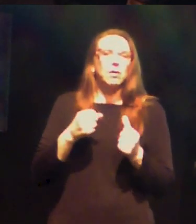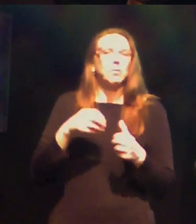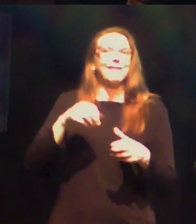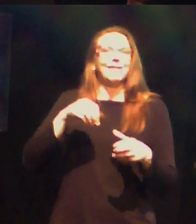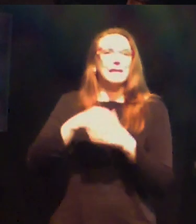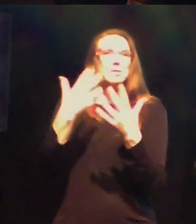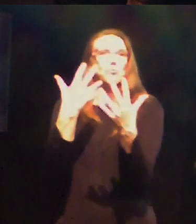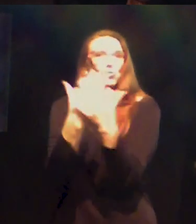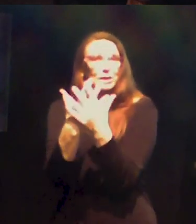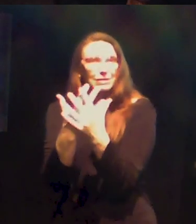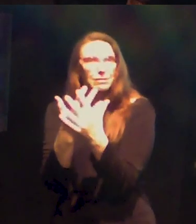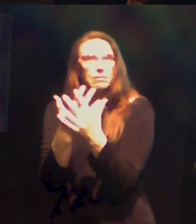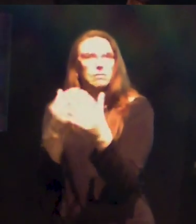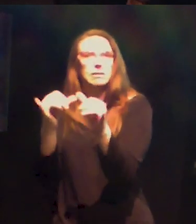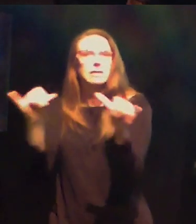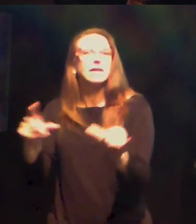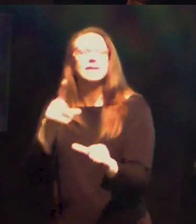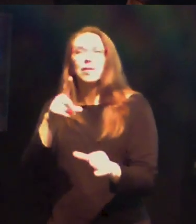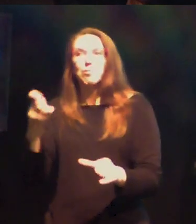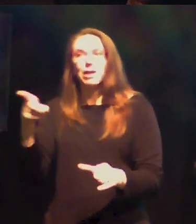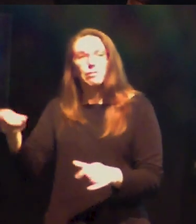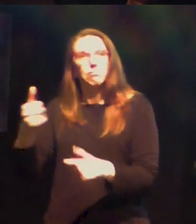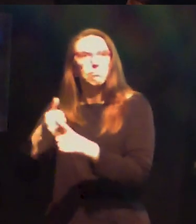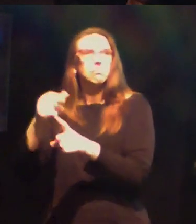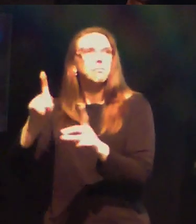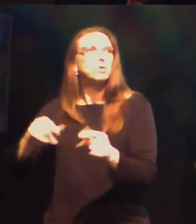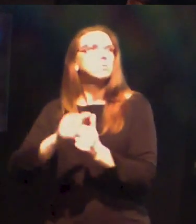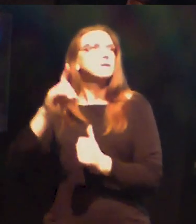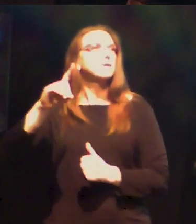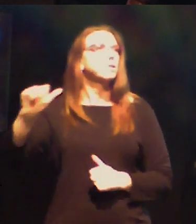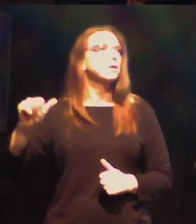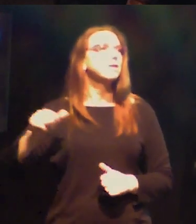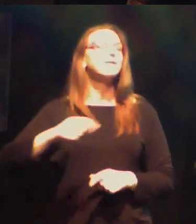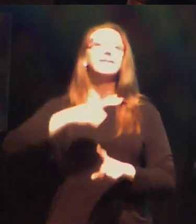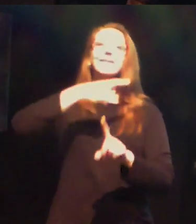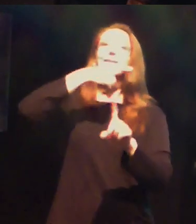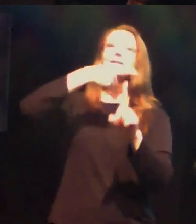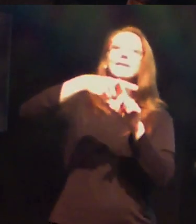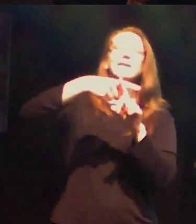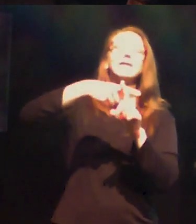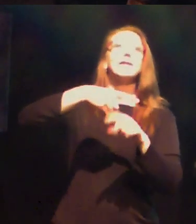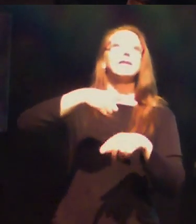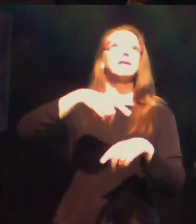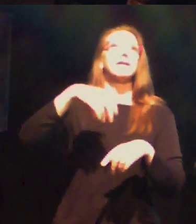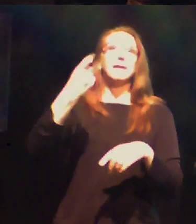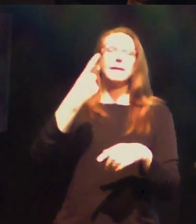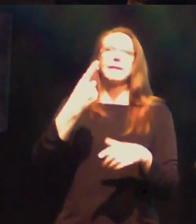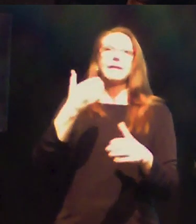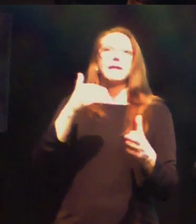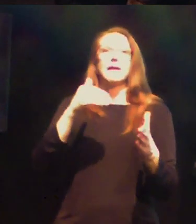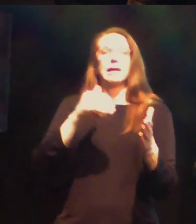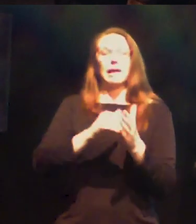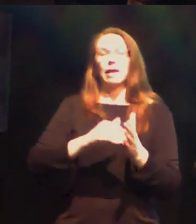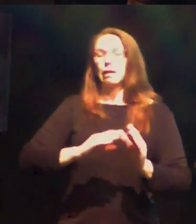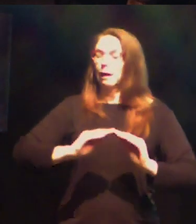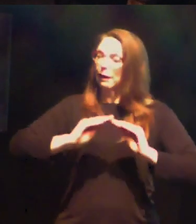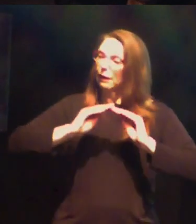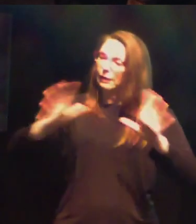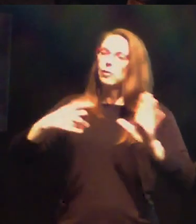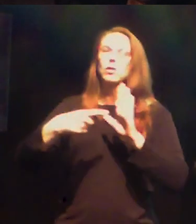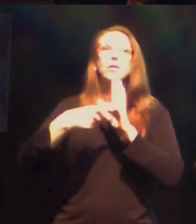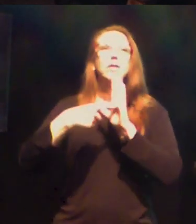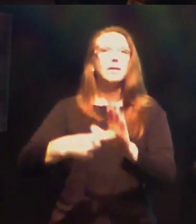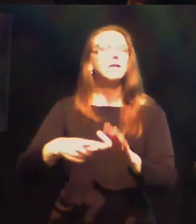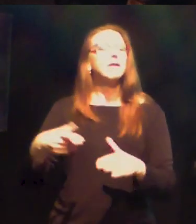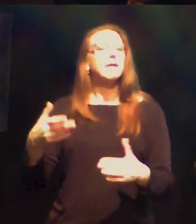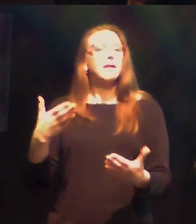in prison and jail systems because you're a person with disabilities, and again, so resoundingly,